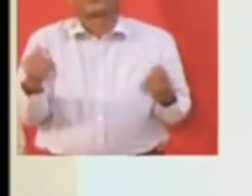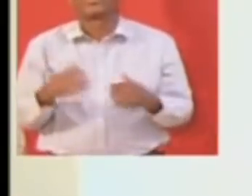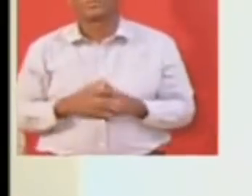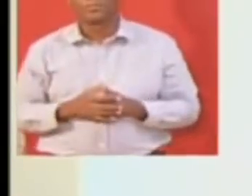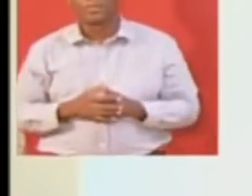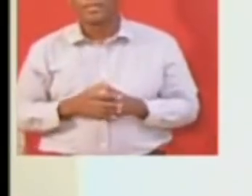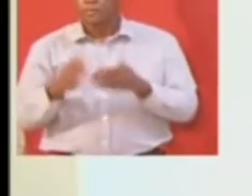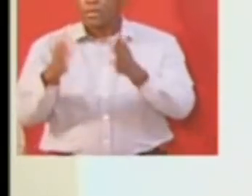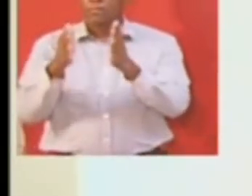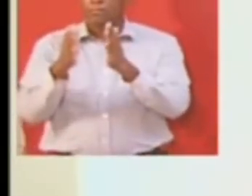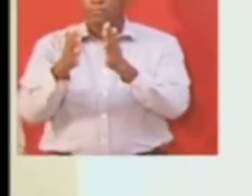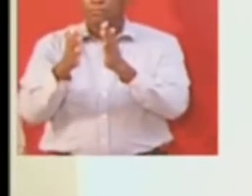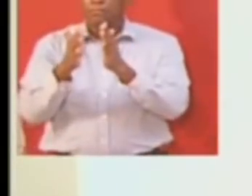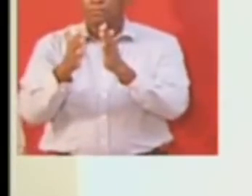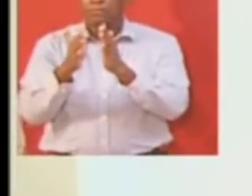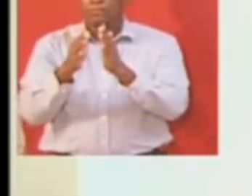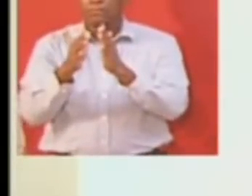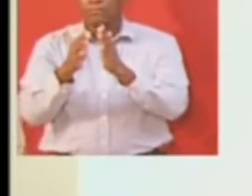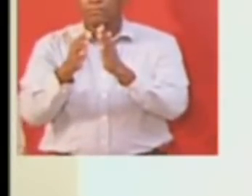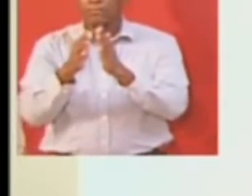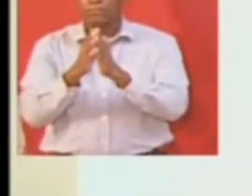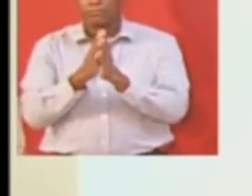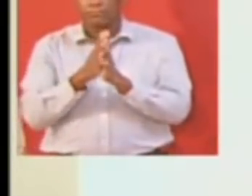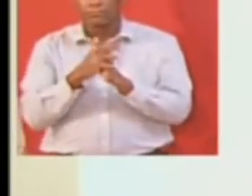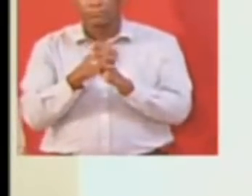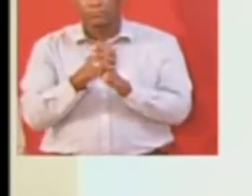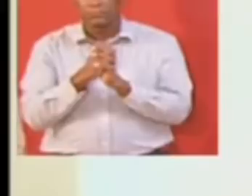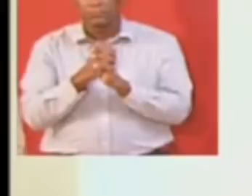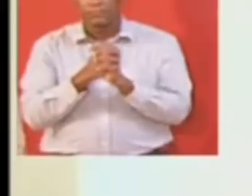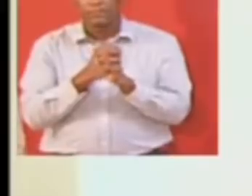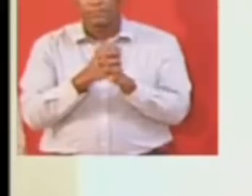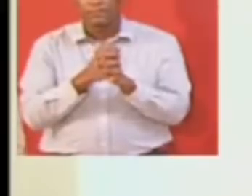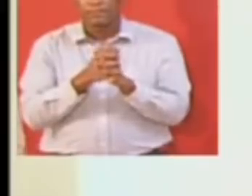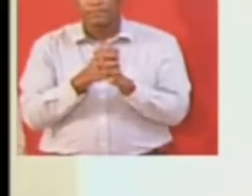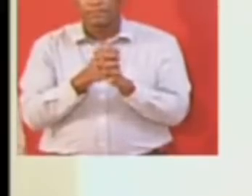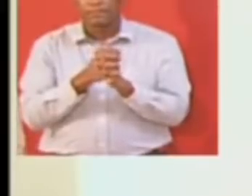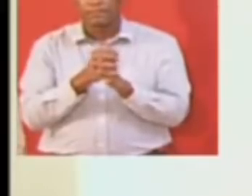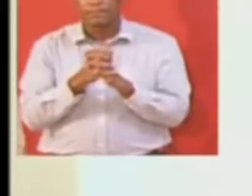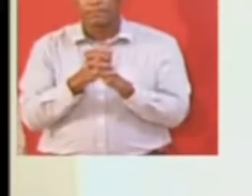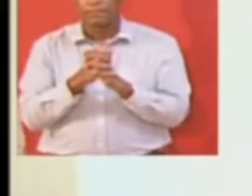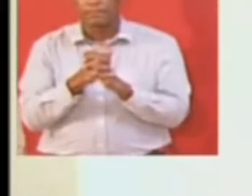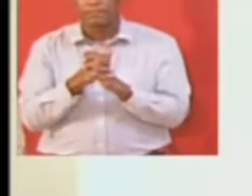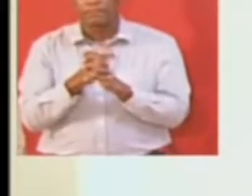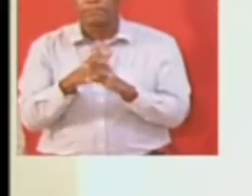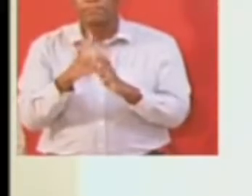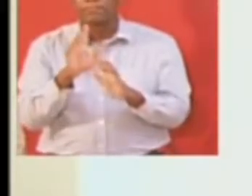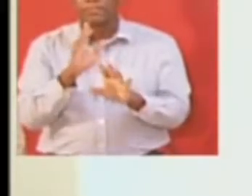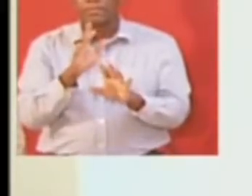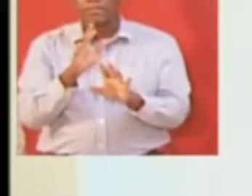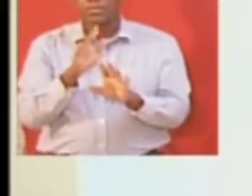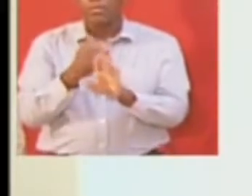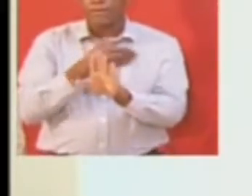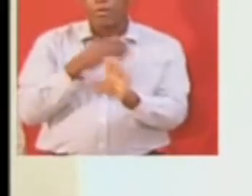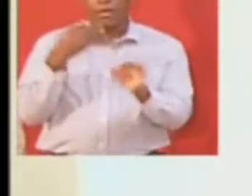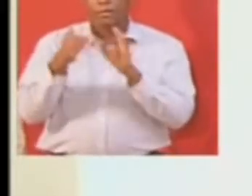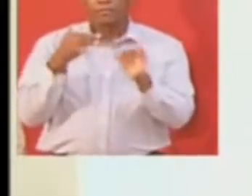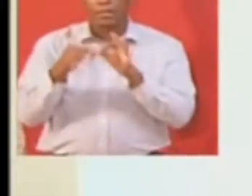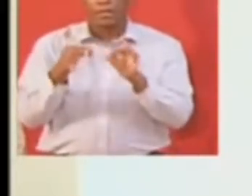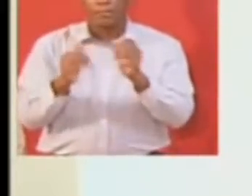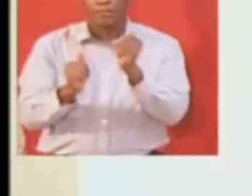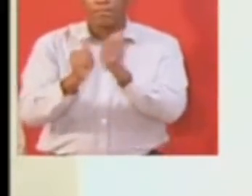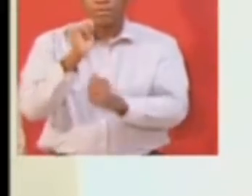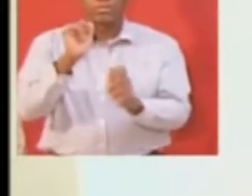we are exempting people to come in. That's why I said earlier on that most of the people who went out on short stay and wanted to